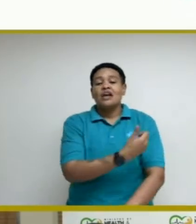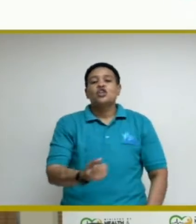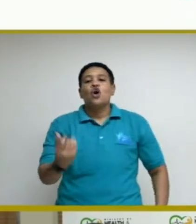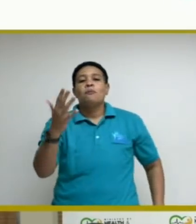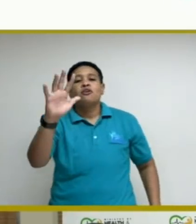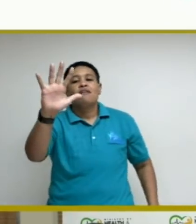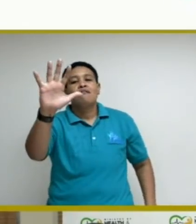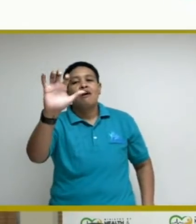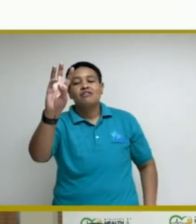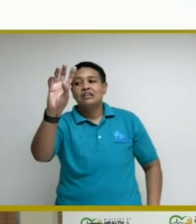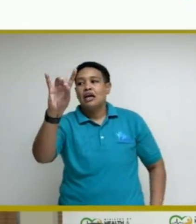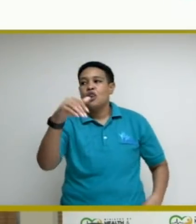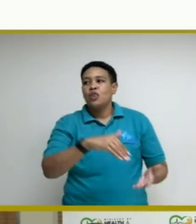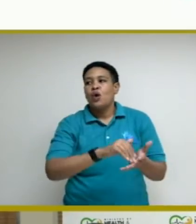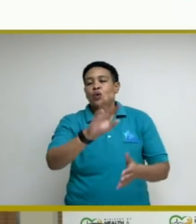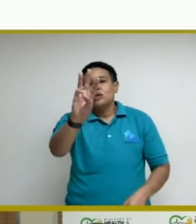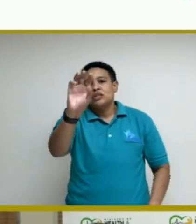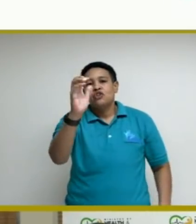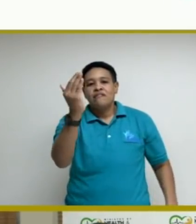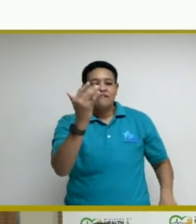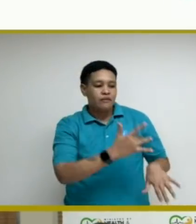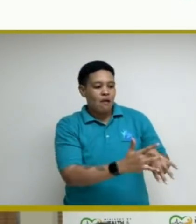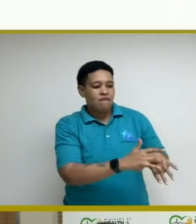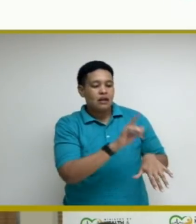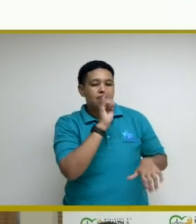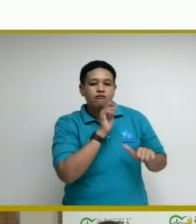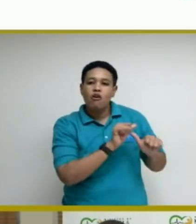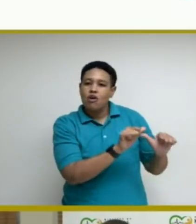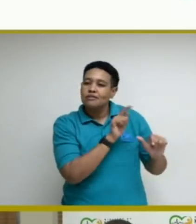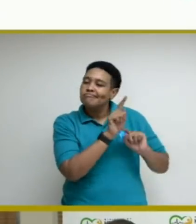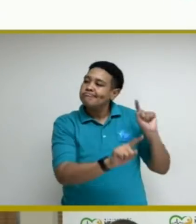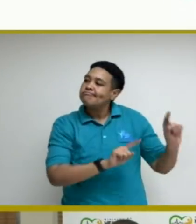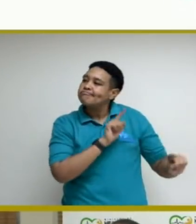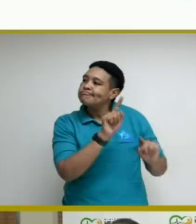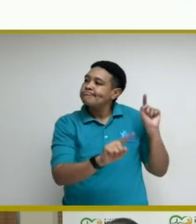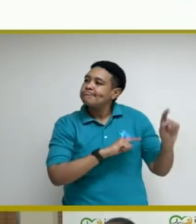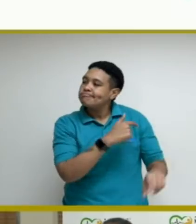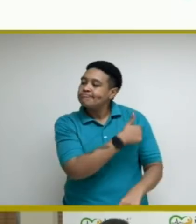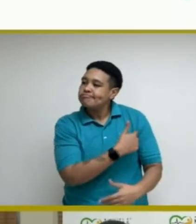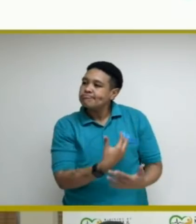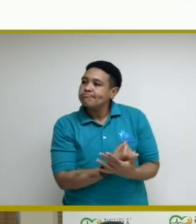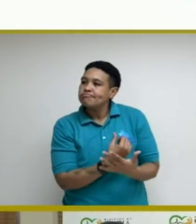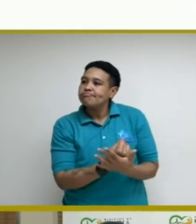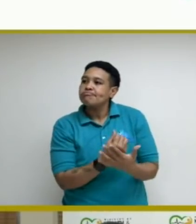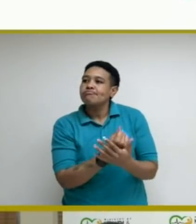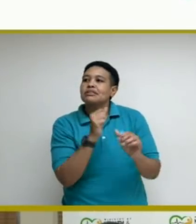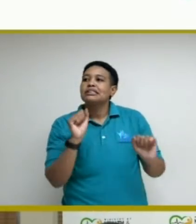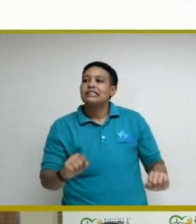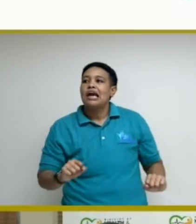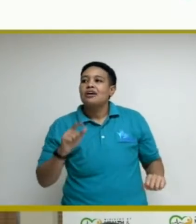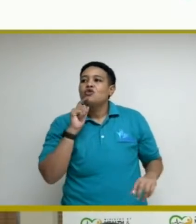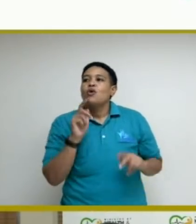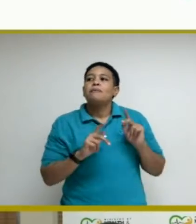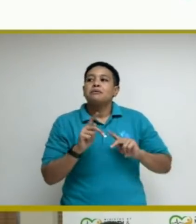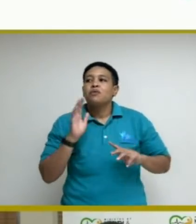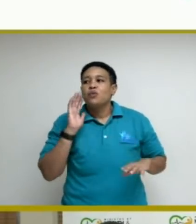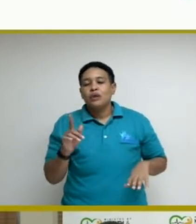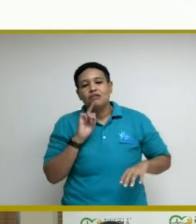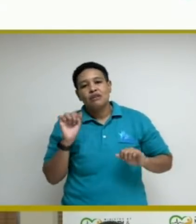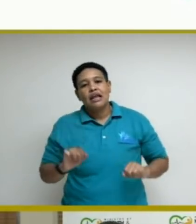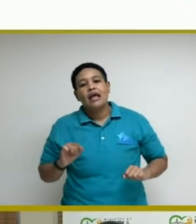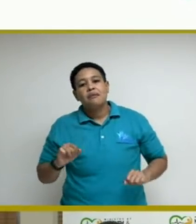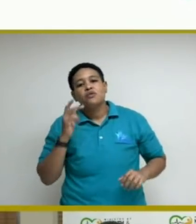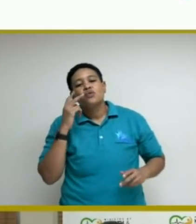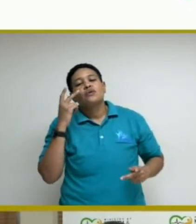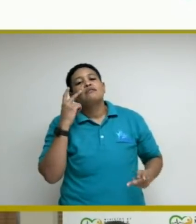doses of vaccines are available for the continuation of the program. And so persons will be able to